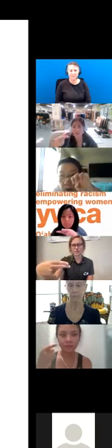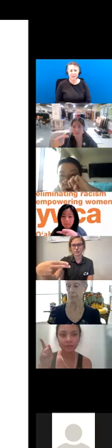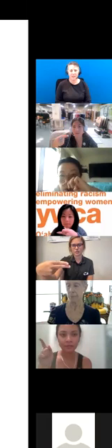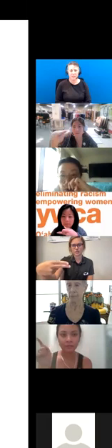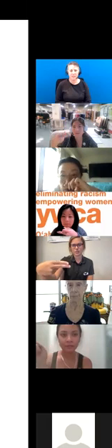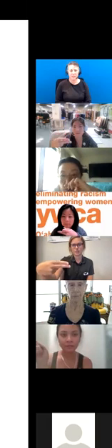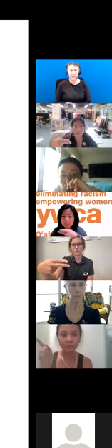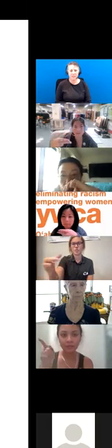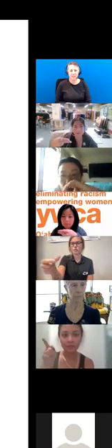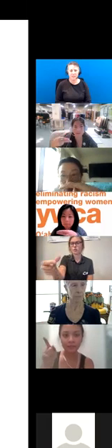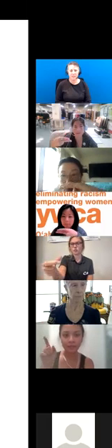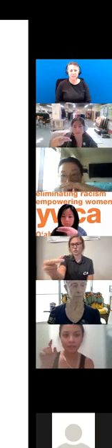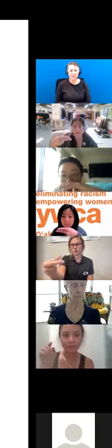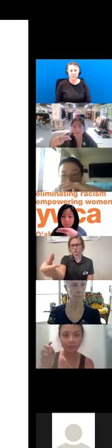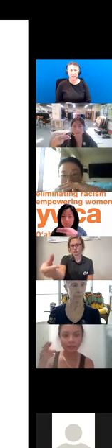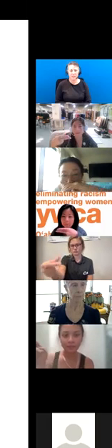H.